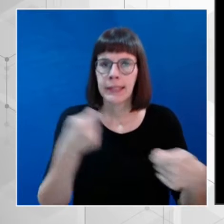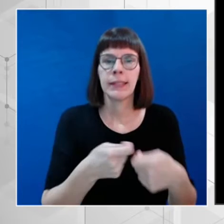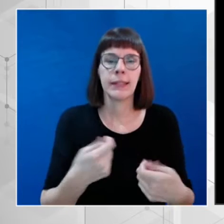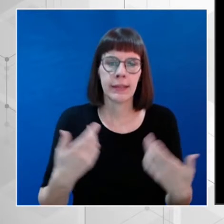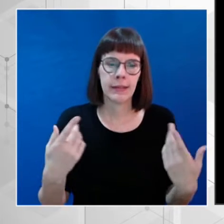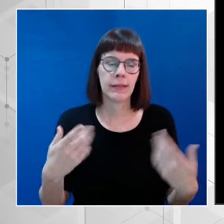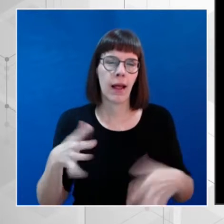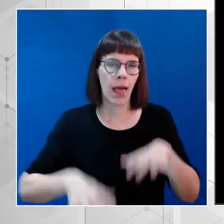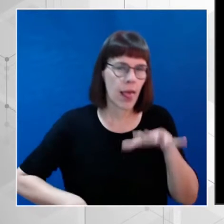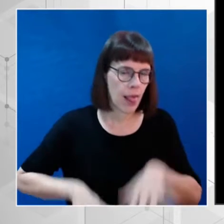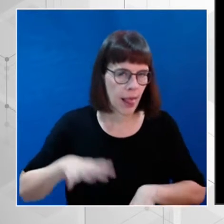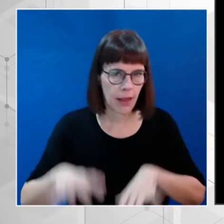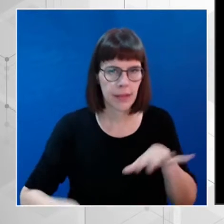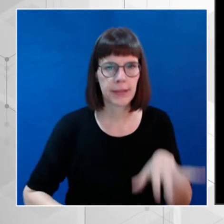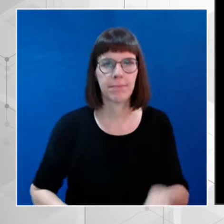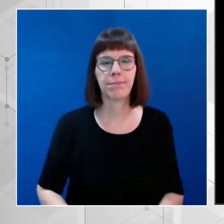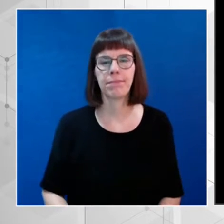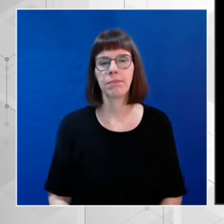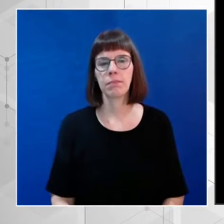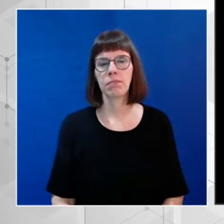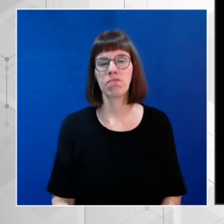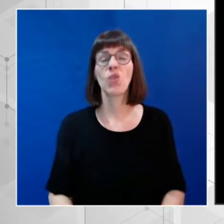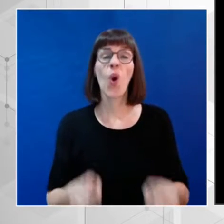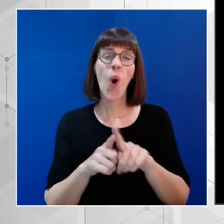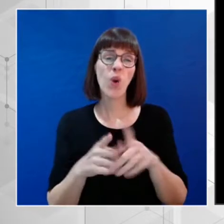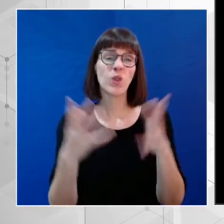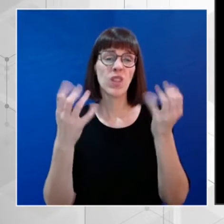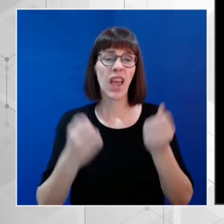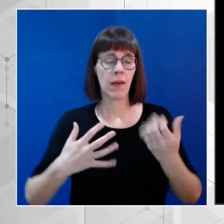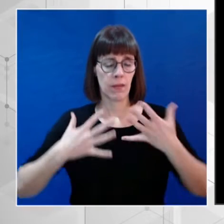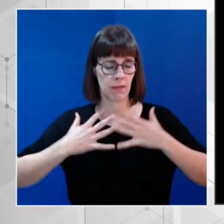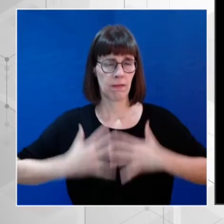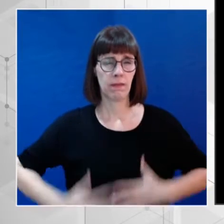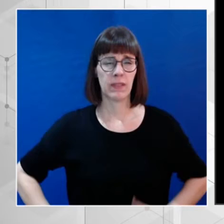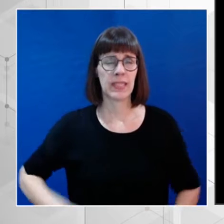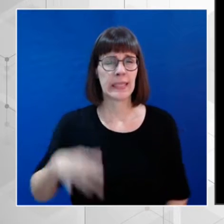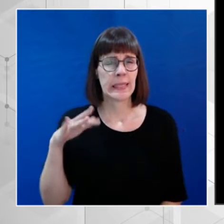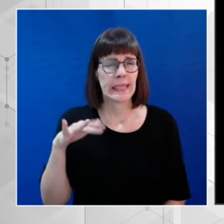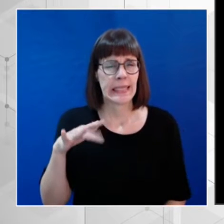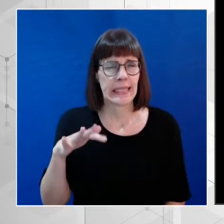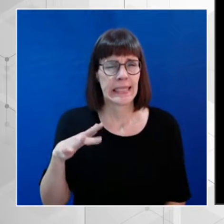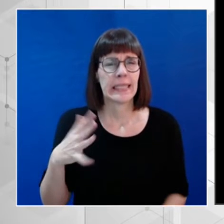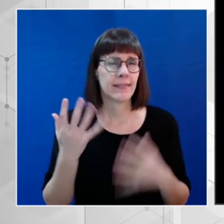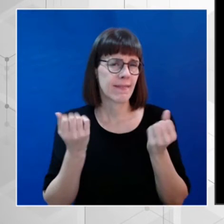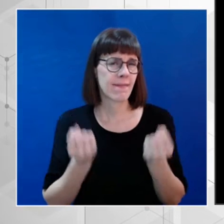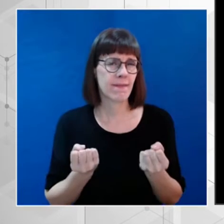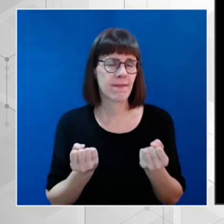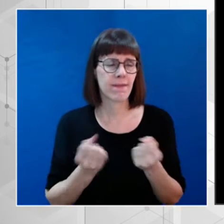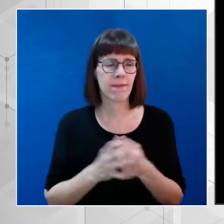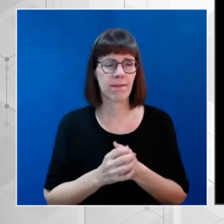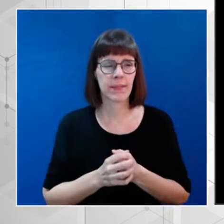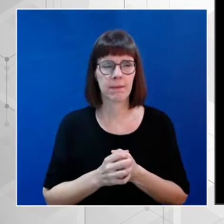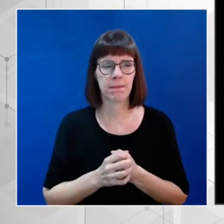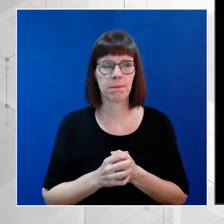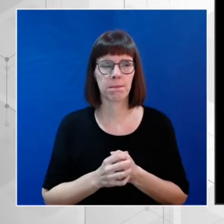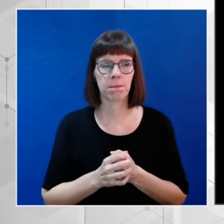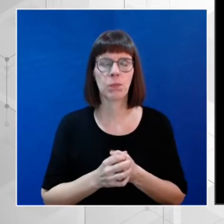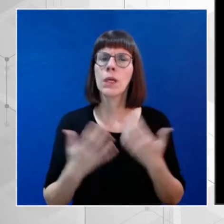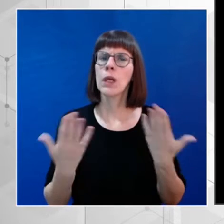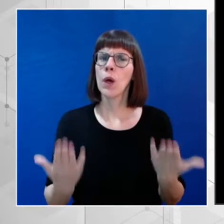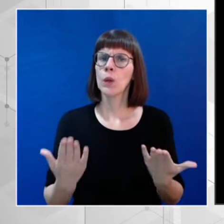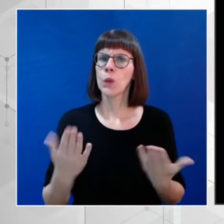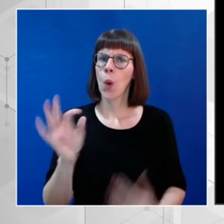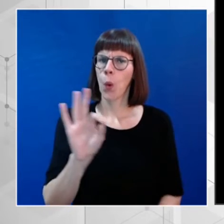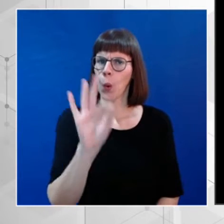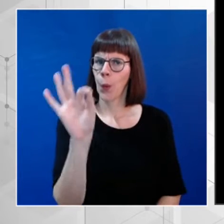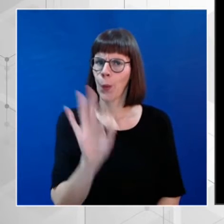and we may even experience physical pain occasionally. So the important question here is, what can we do to at